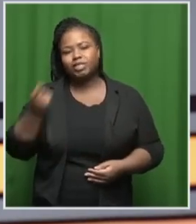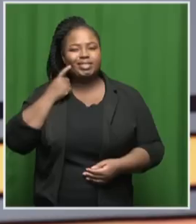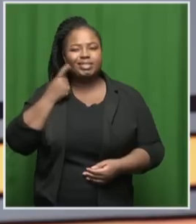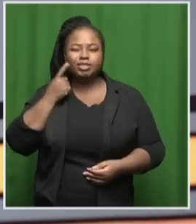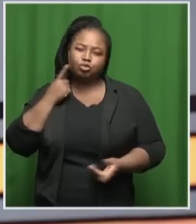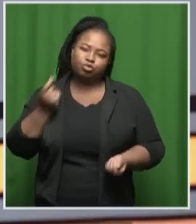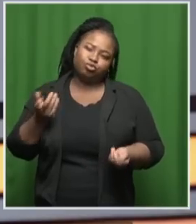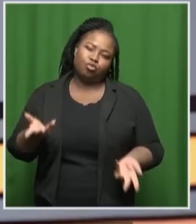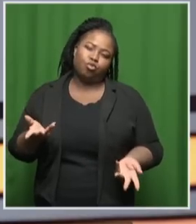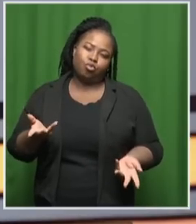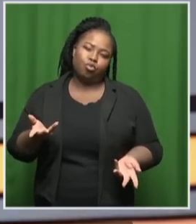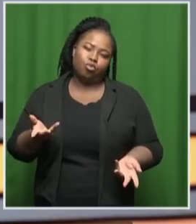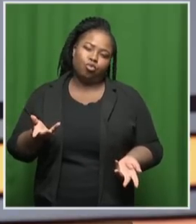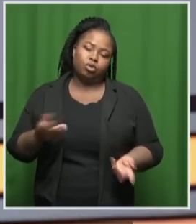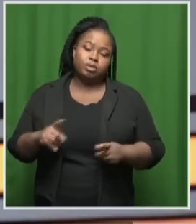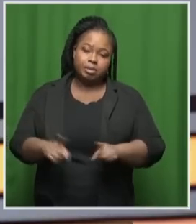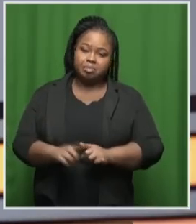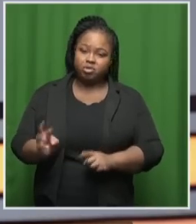one